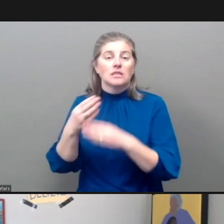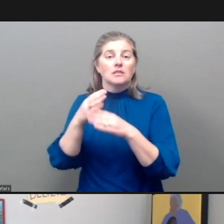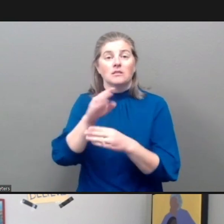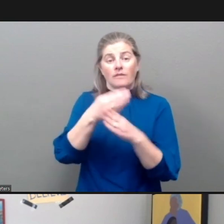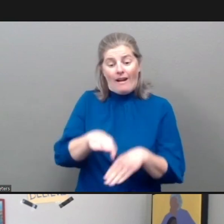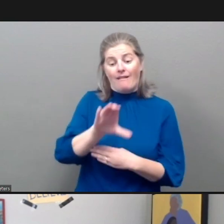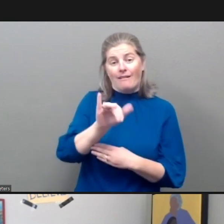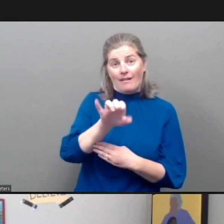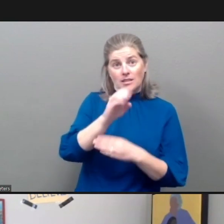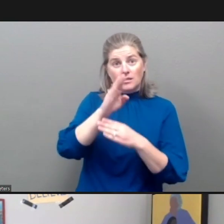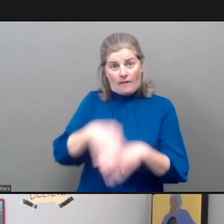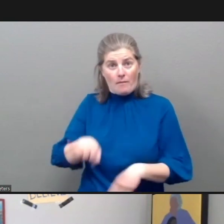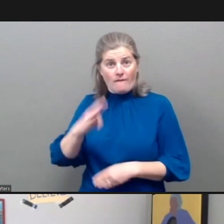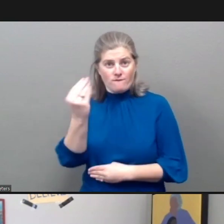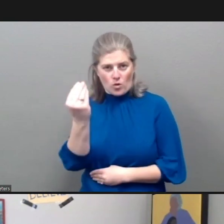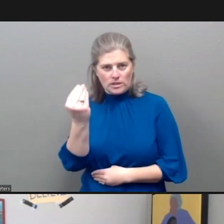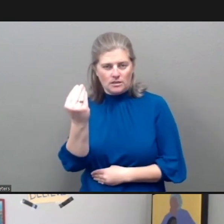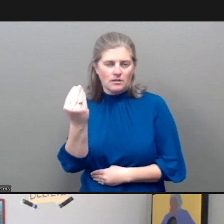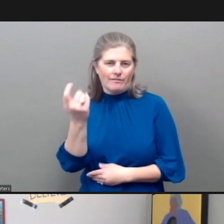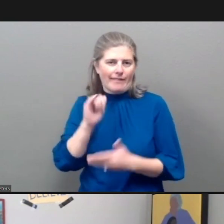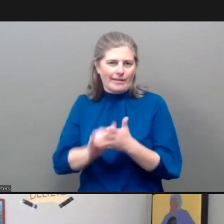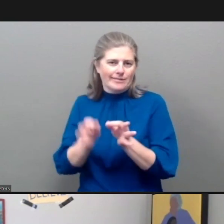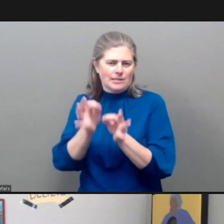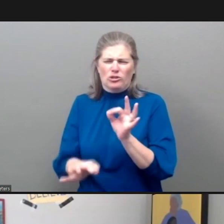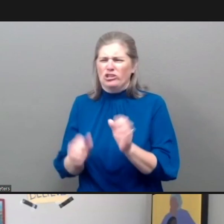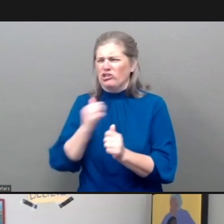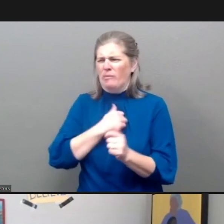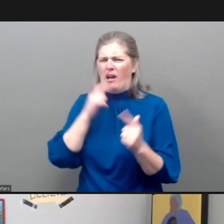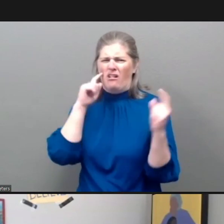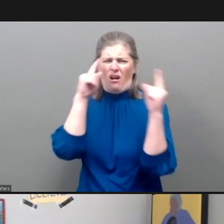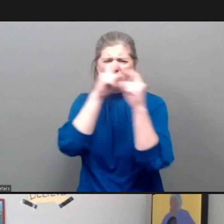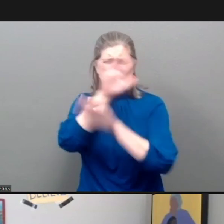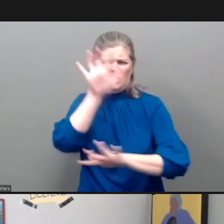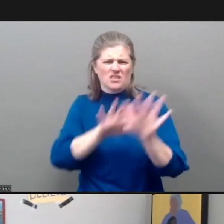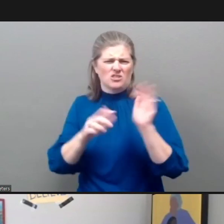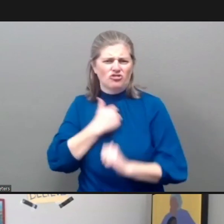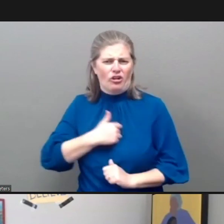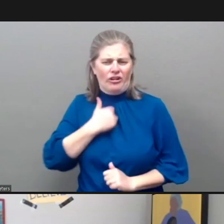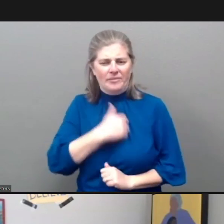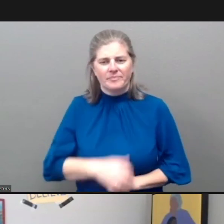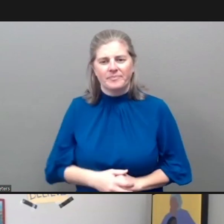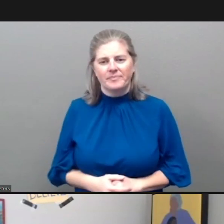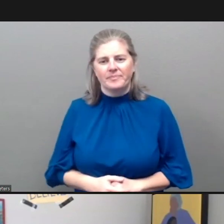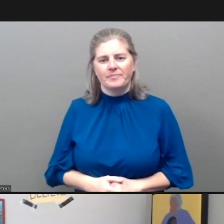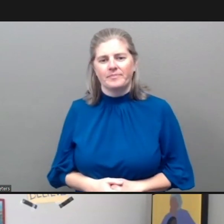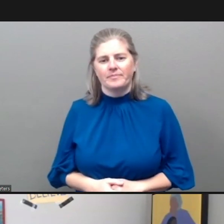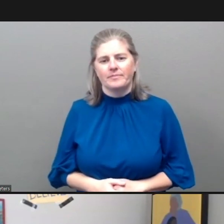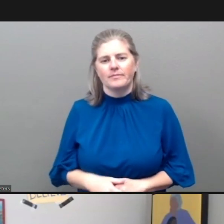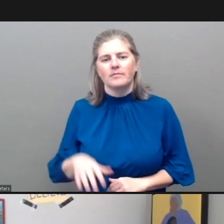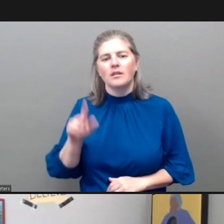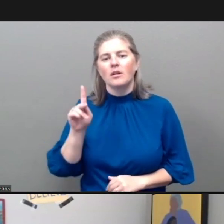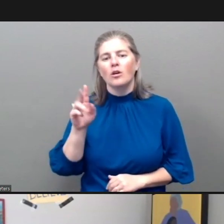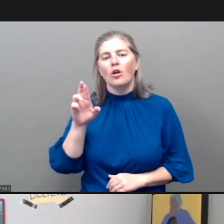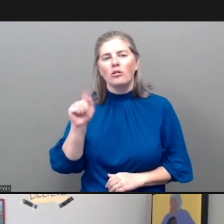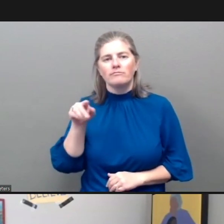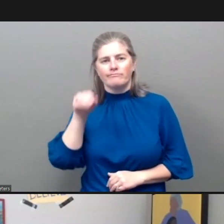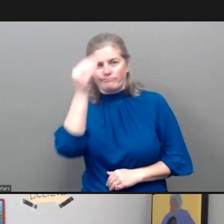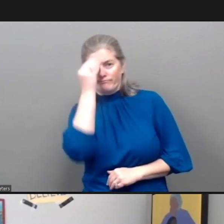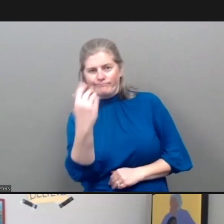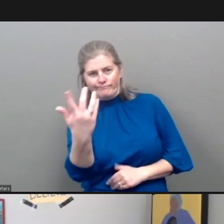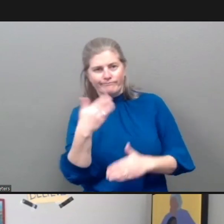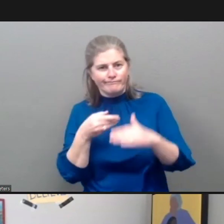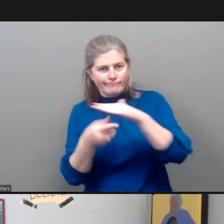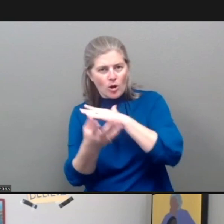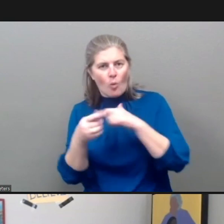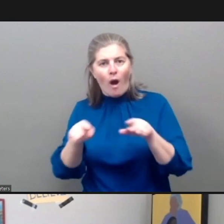14, and that's all you need. Sorry about that complexity of that. David, while we're doing math here for a second,